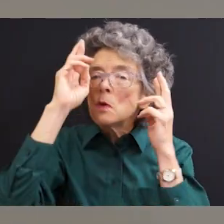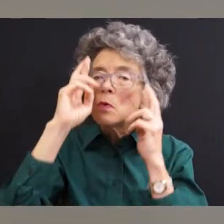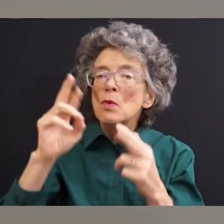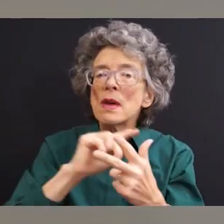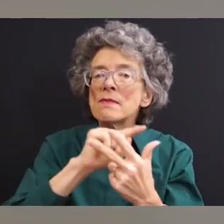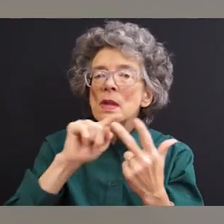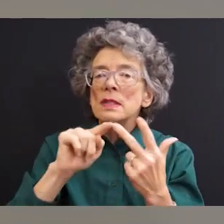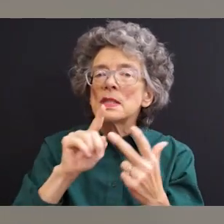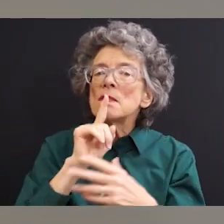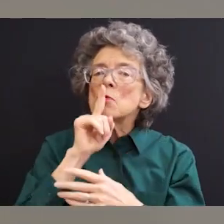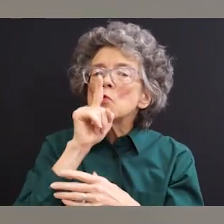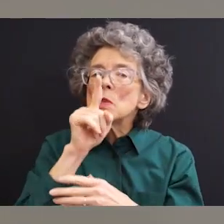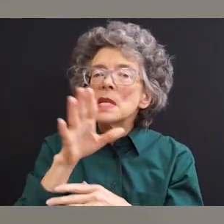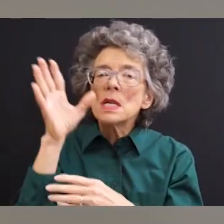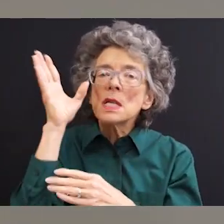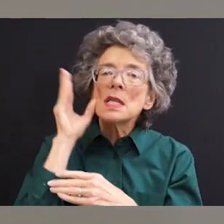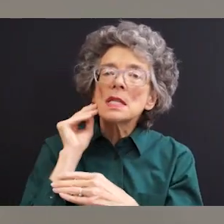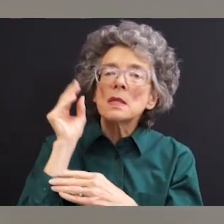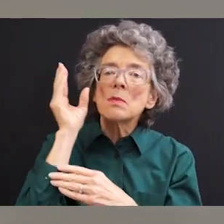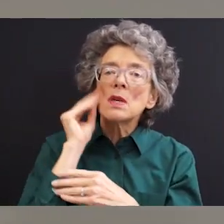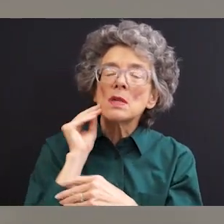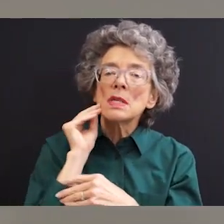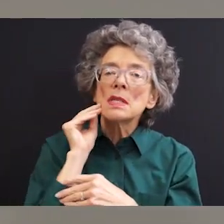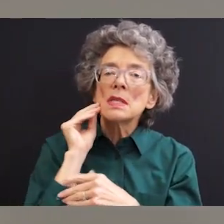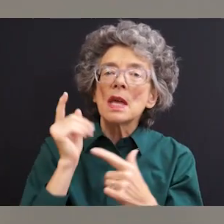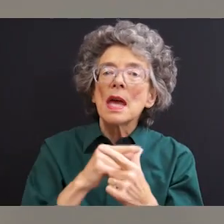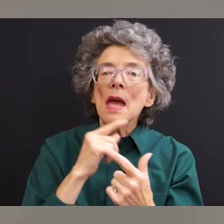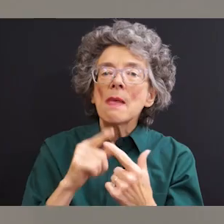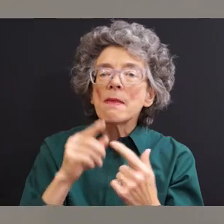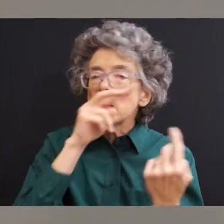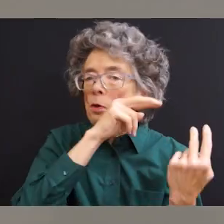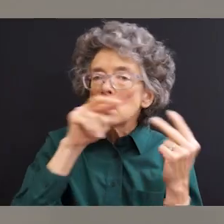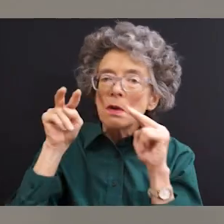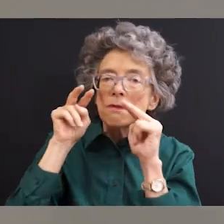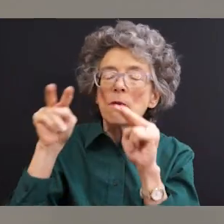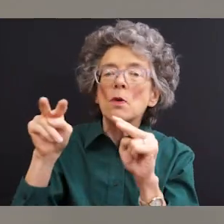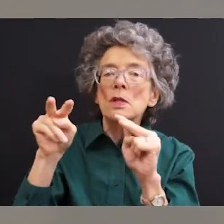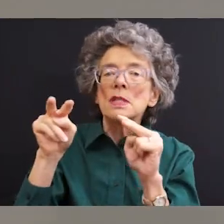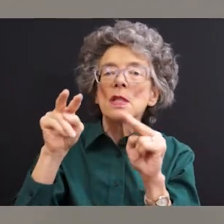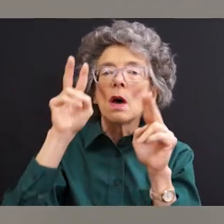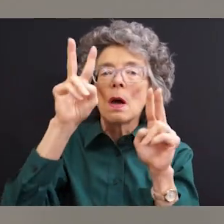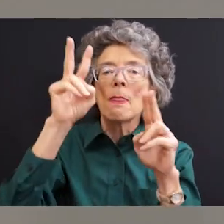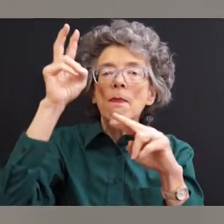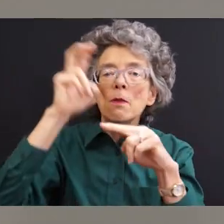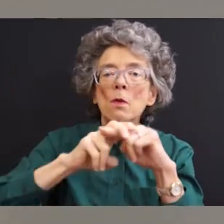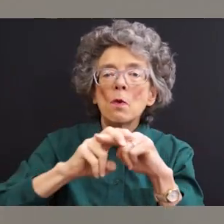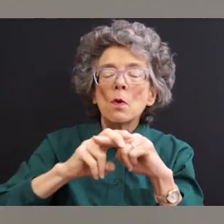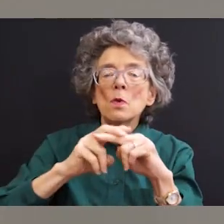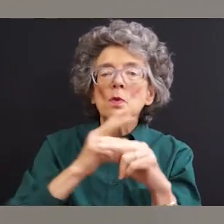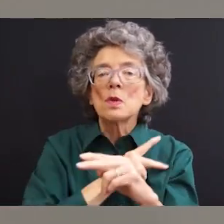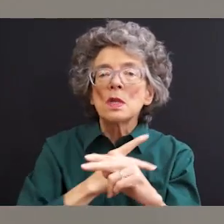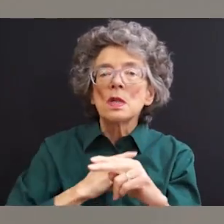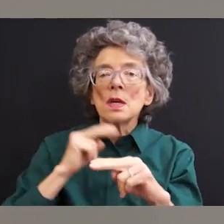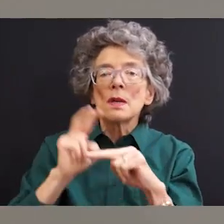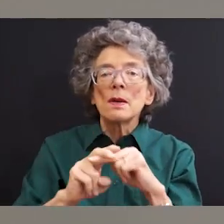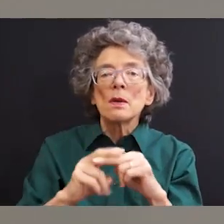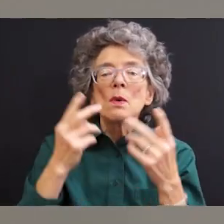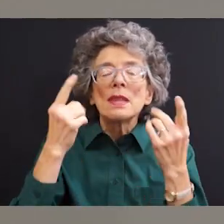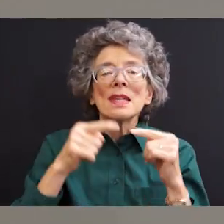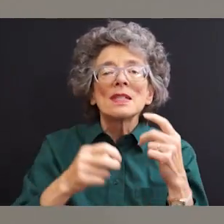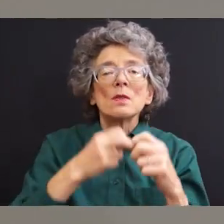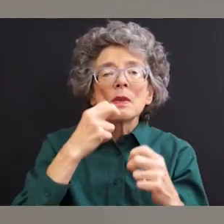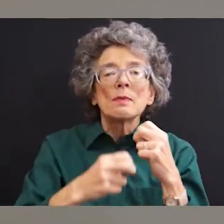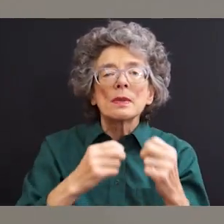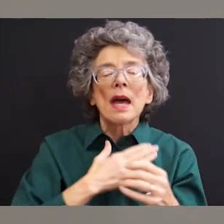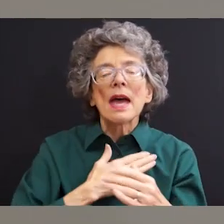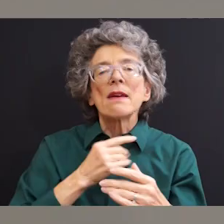real experiences and then turn our focus back onto the throne. When things are especially difficult, I have a priest